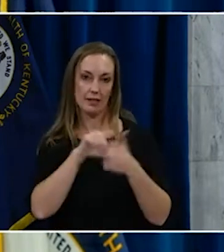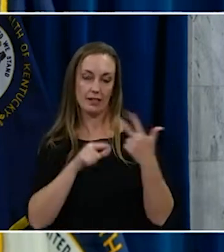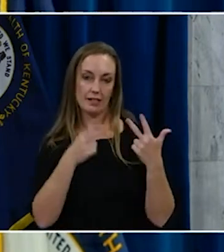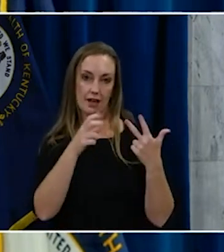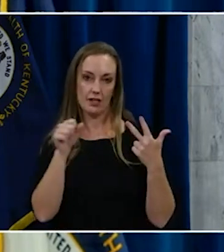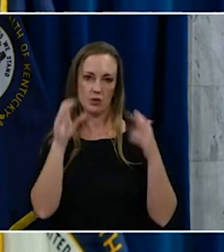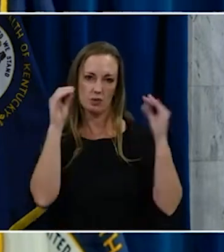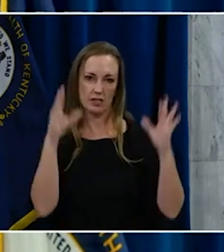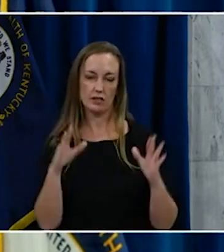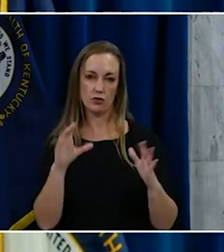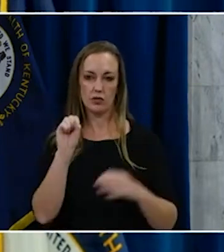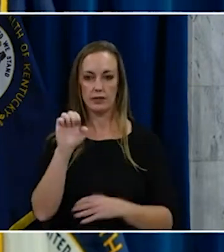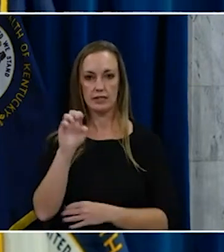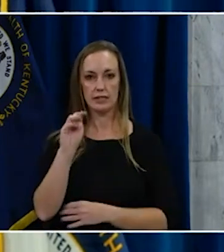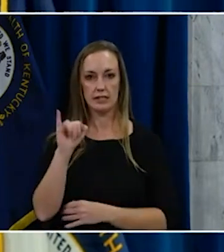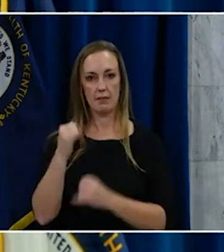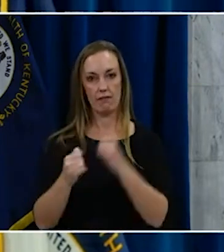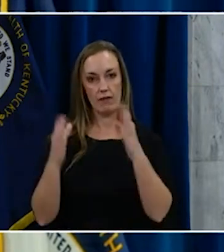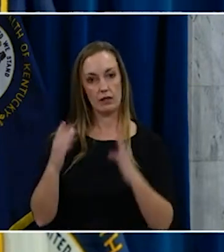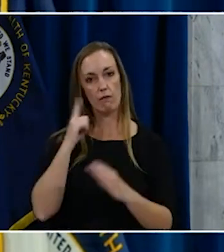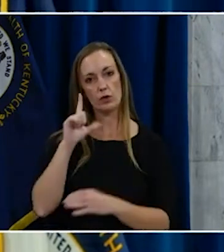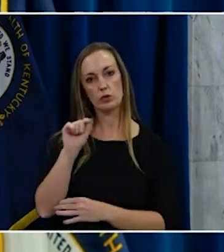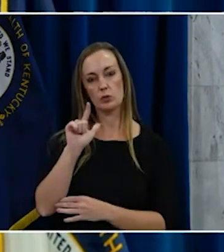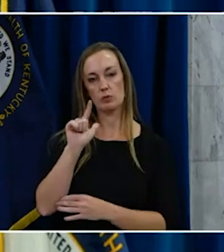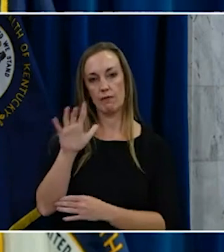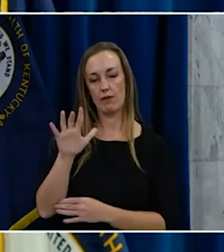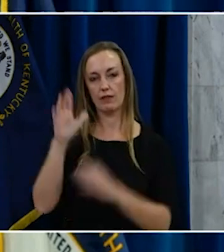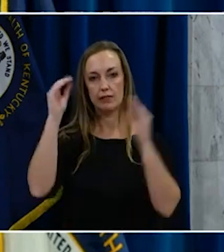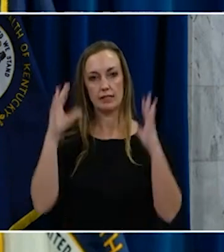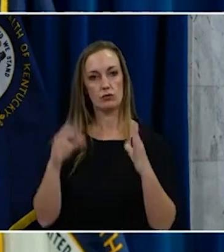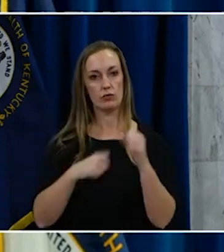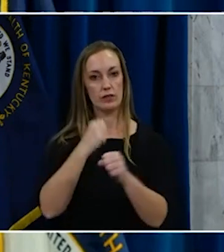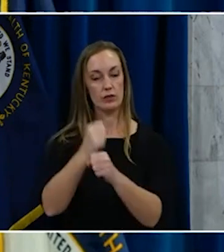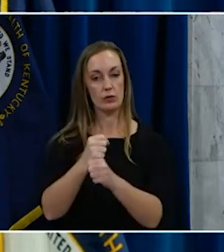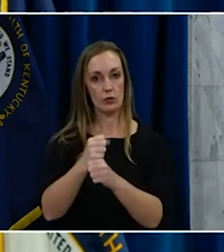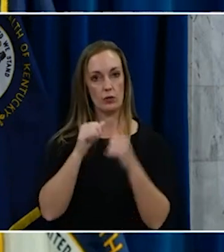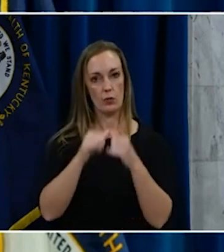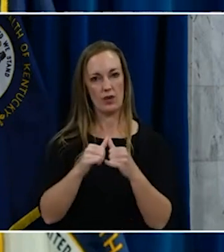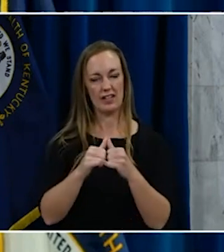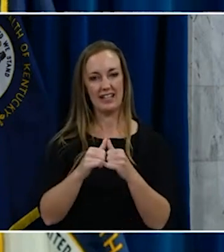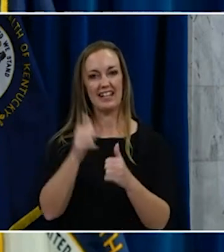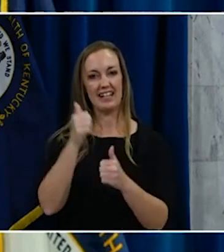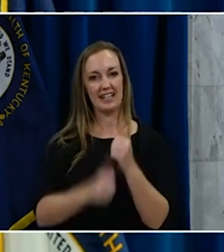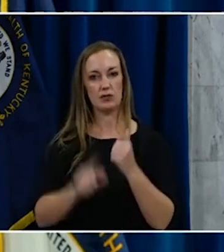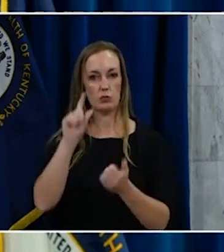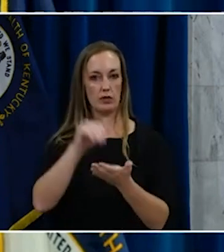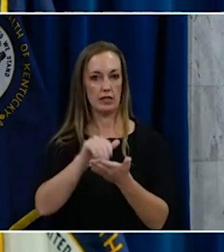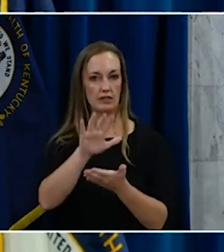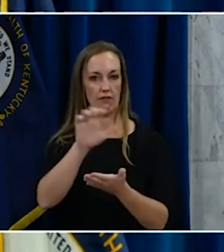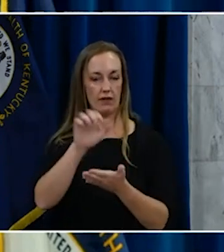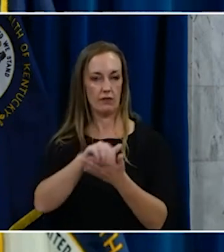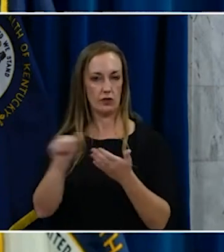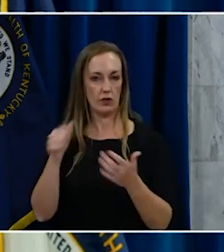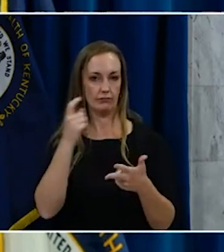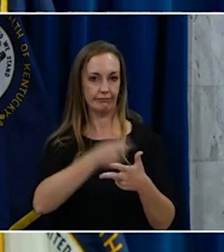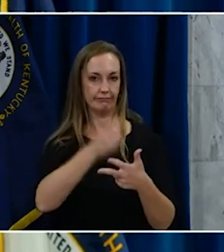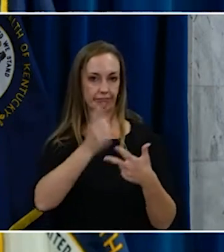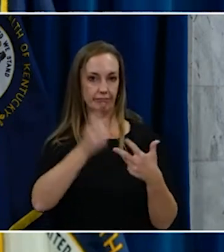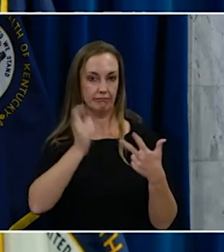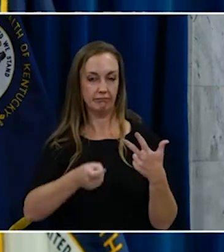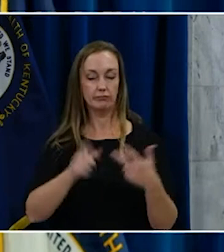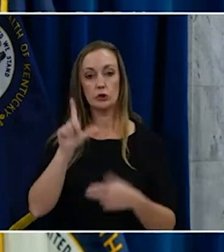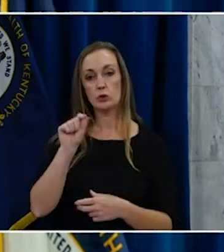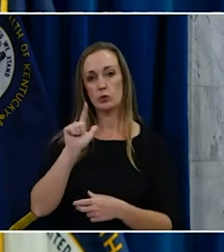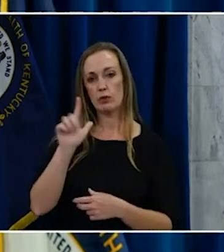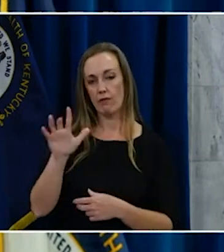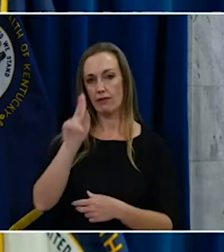are semi-finalists for the 2025 Teacher of the Year Award and will each receive $1,500 reward. Our